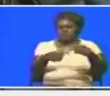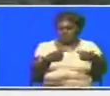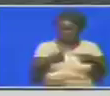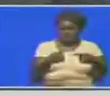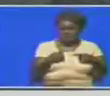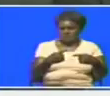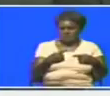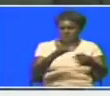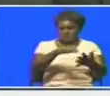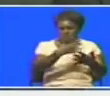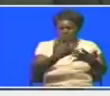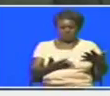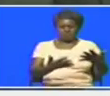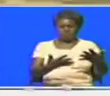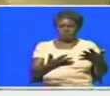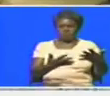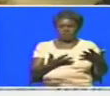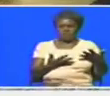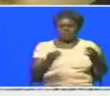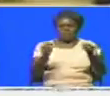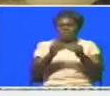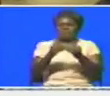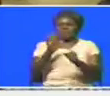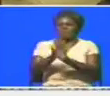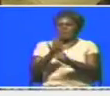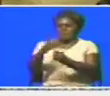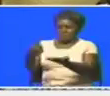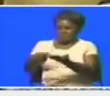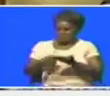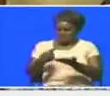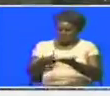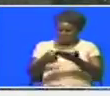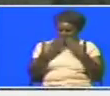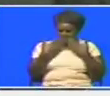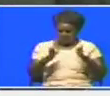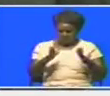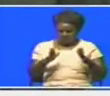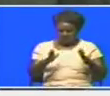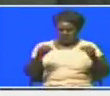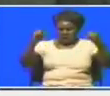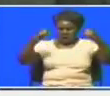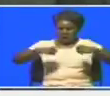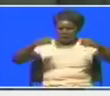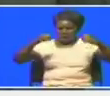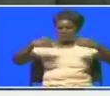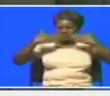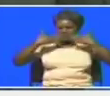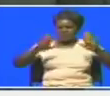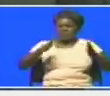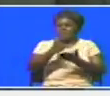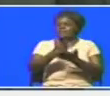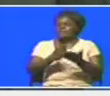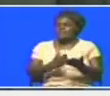timelines. After several meetings and discussions, we have come up to an understanding that some of